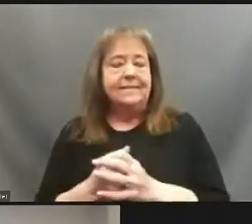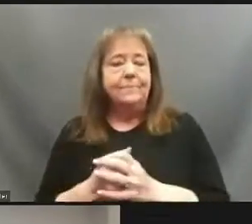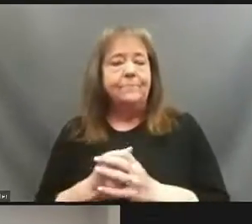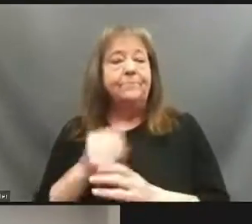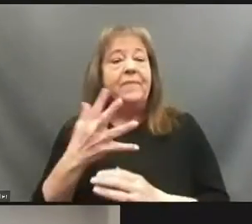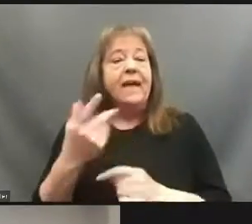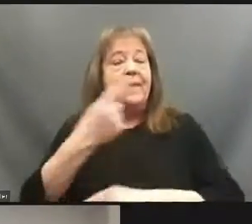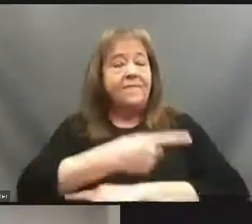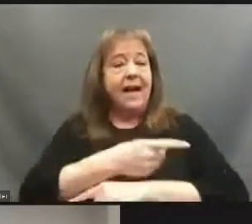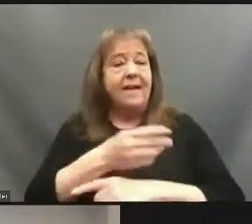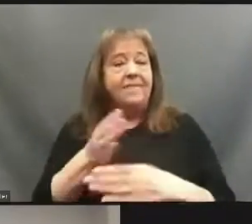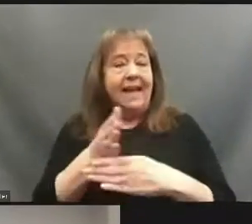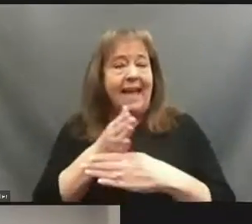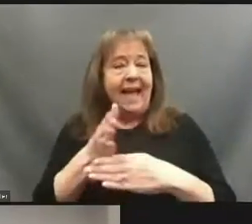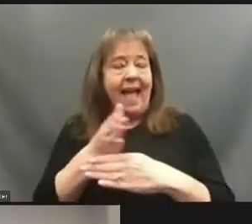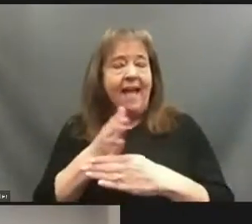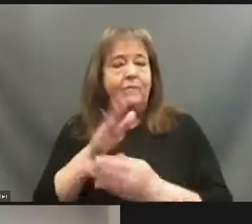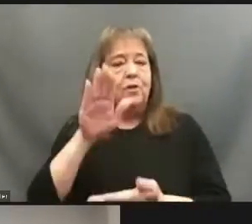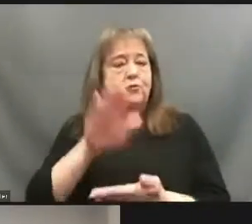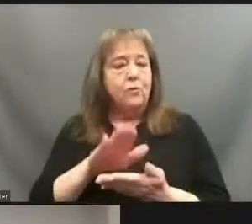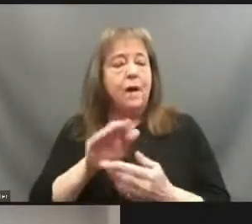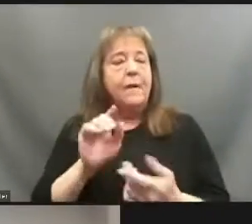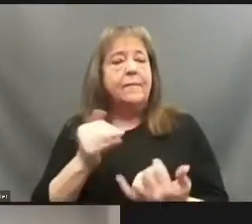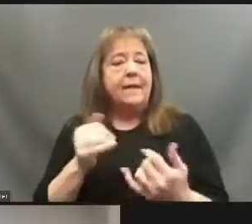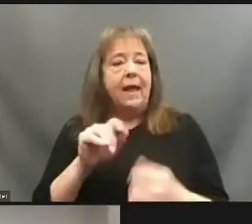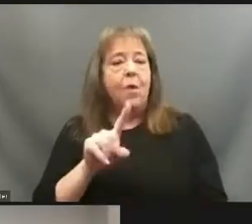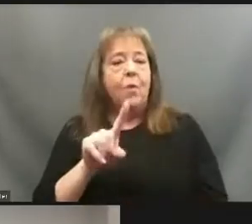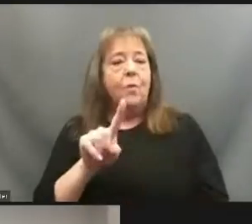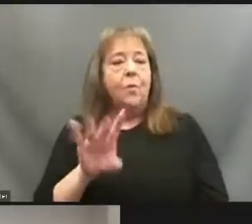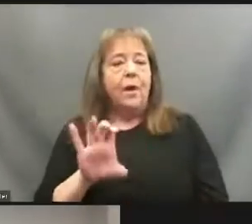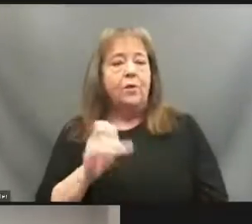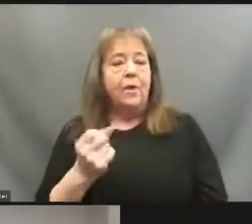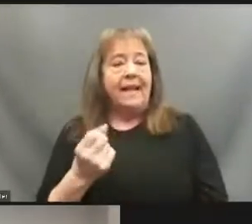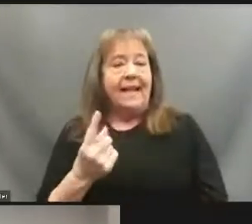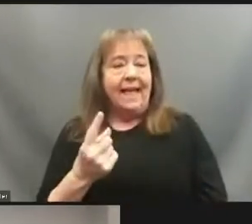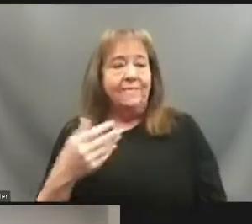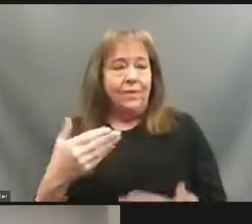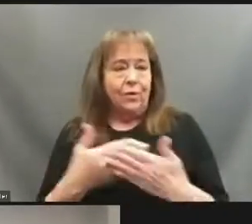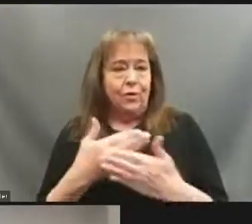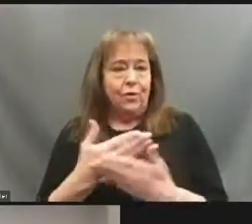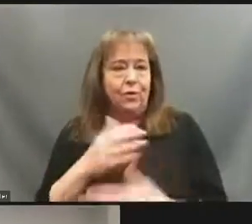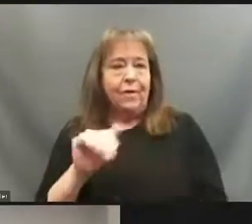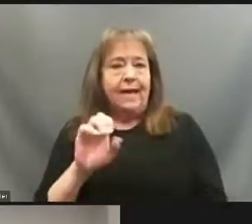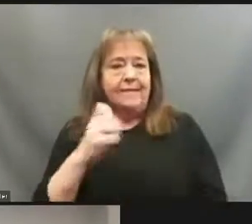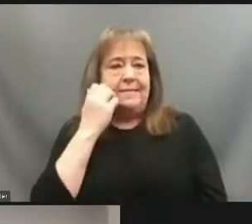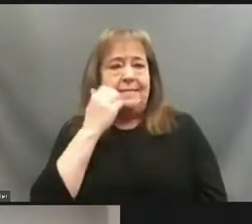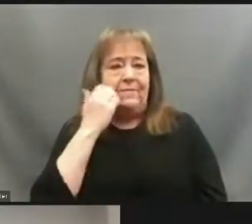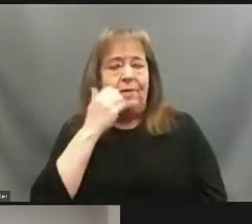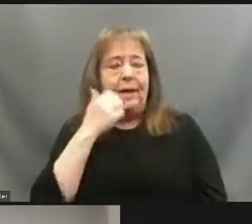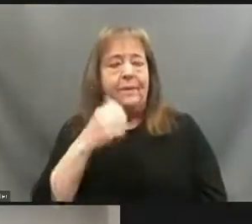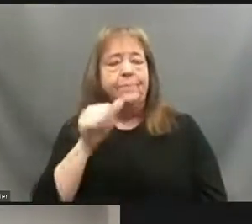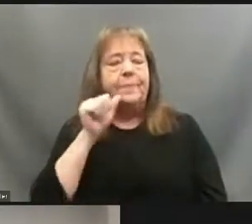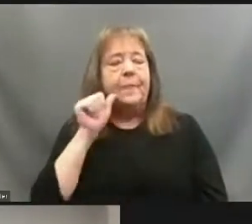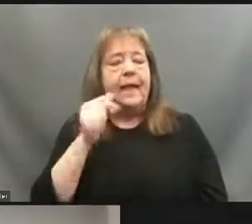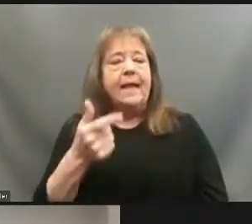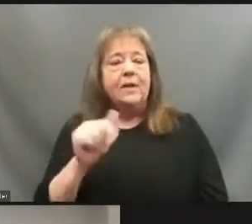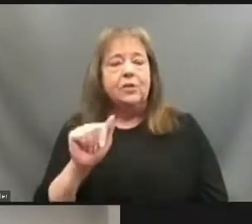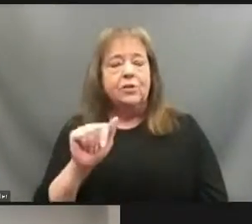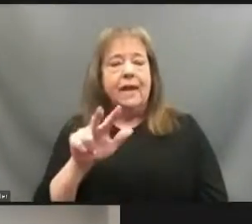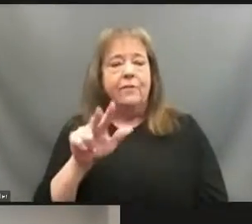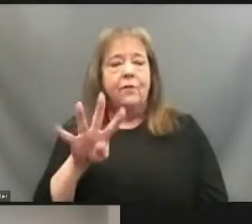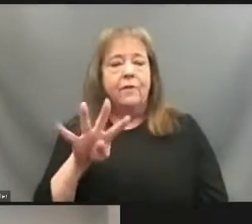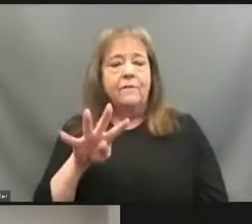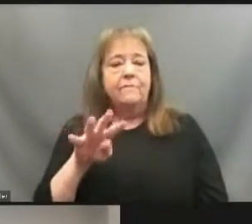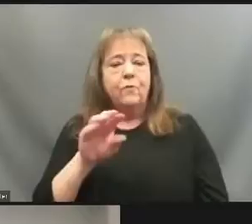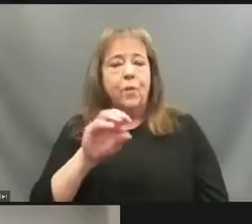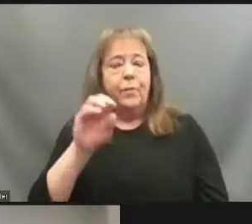case average has dropped to 111 new cases per day. Yesterday, our GA34's hospitalization percentage